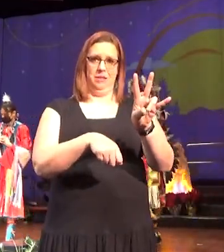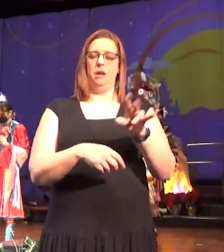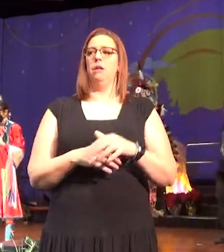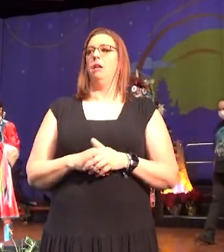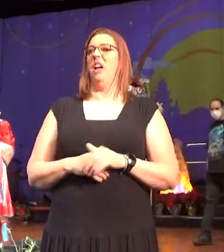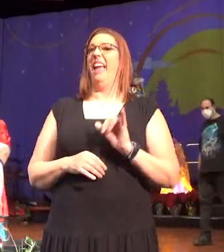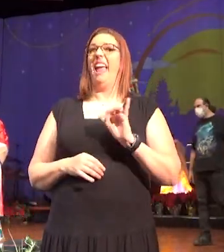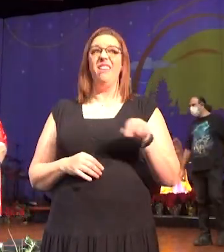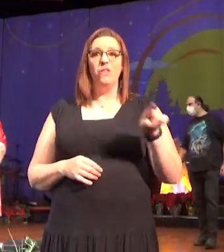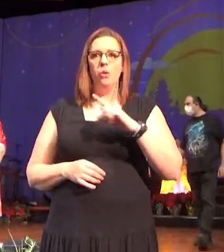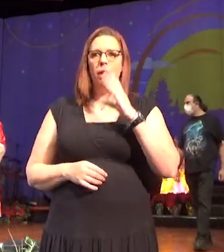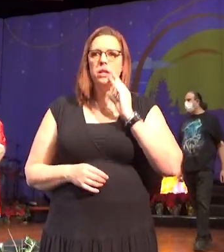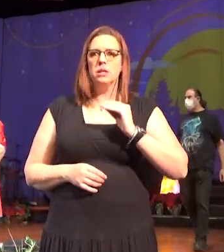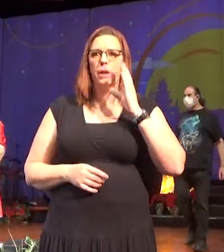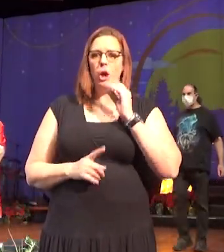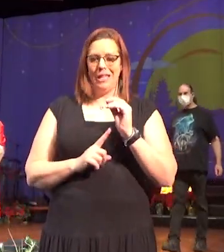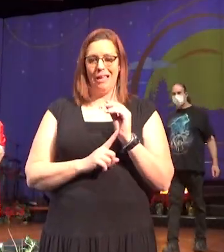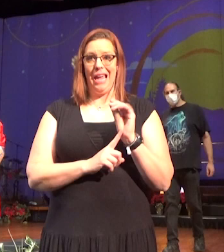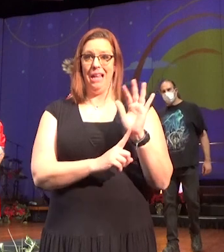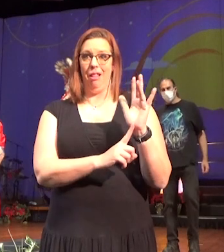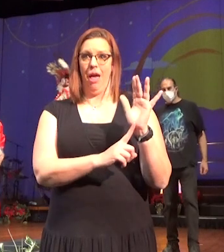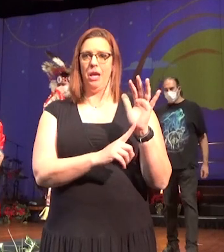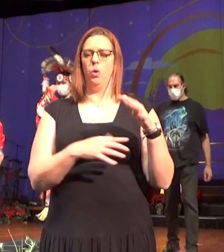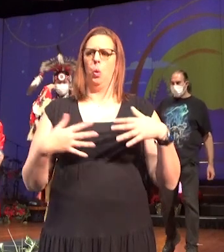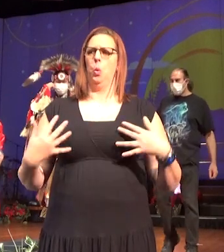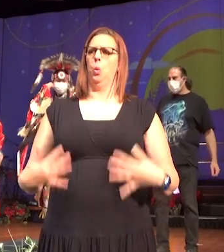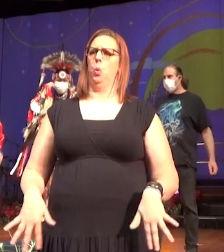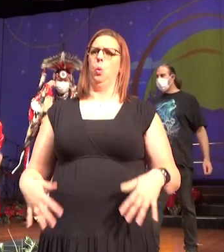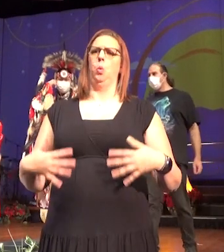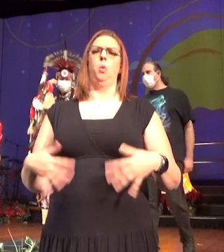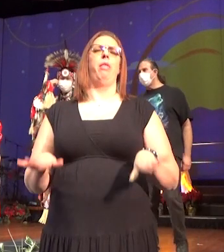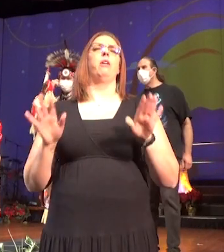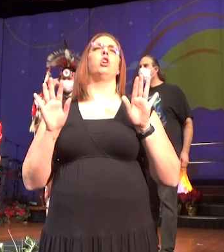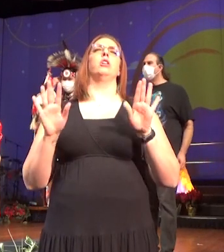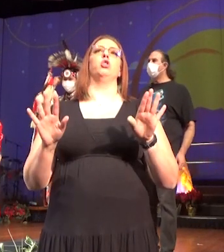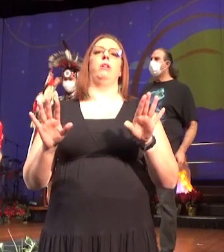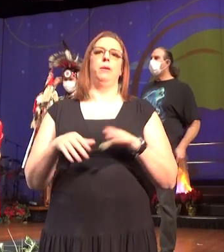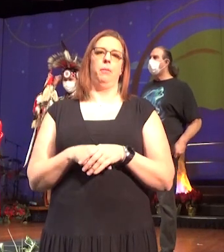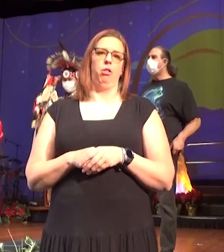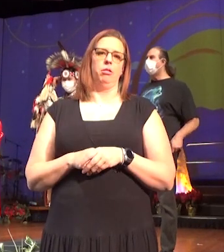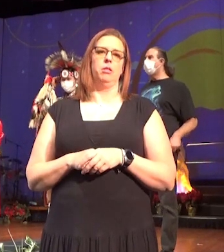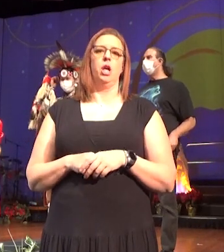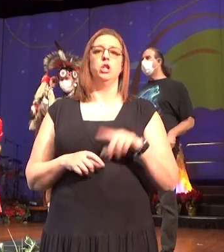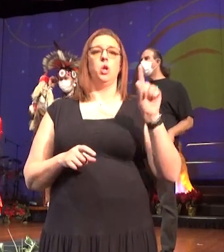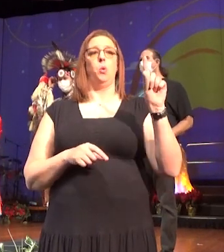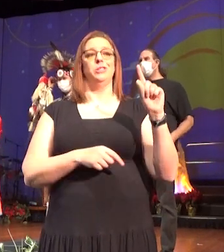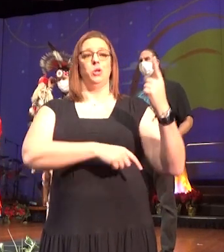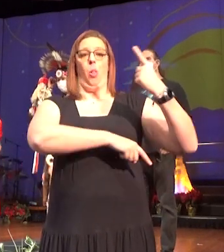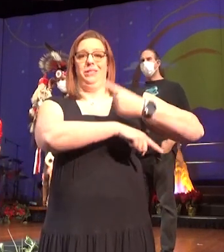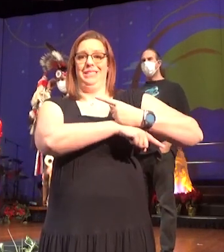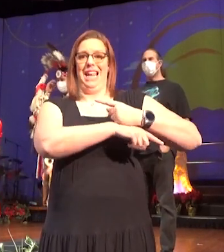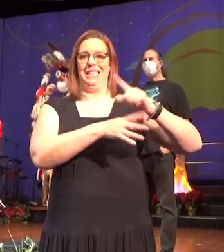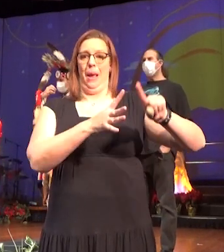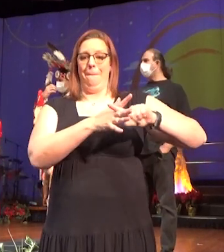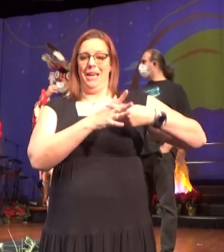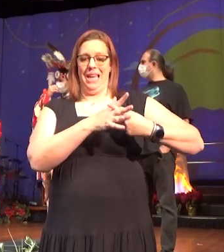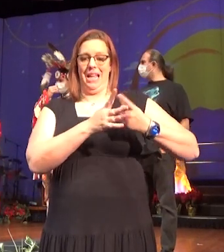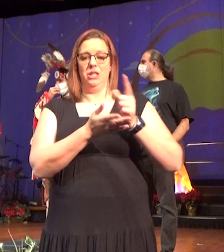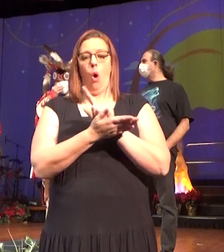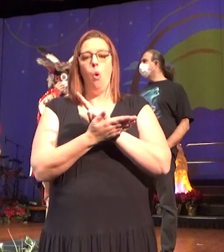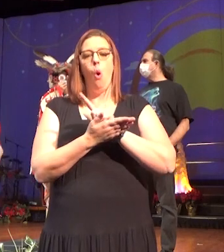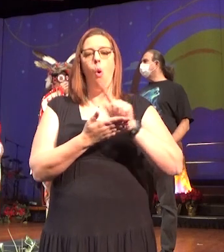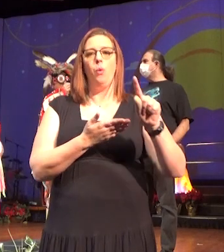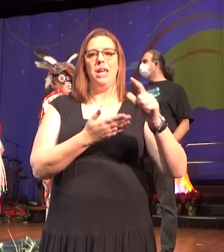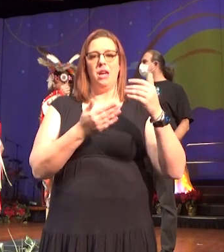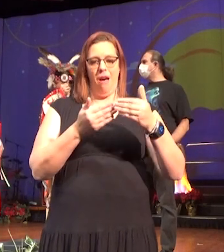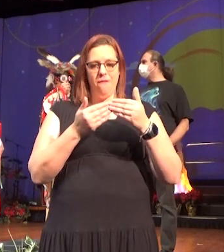And if you've ever experienced the candlelight, they are incredible. So the solstice kind of begins this week of moving towards